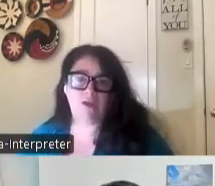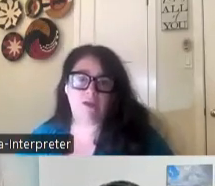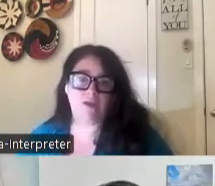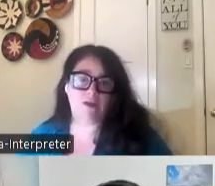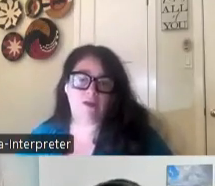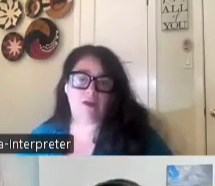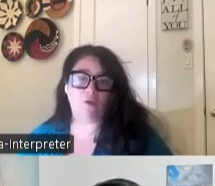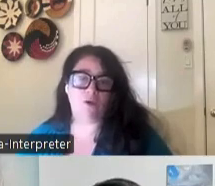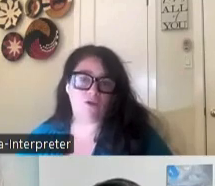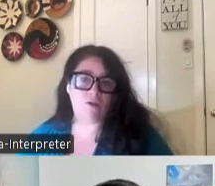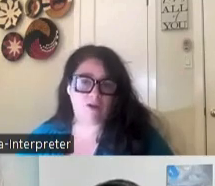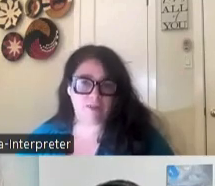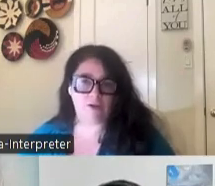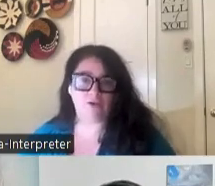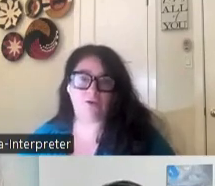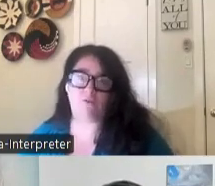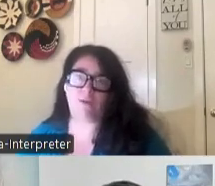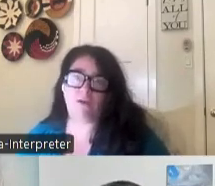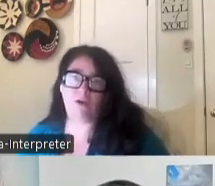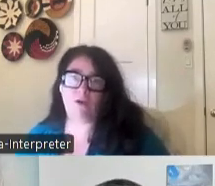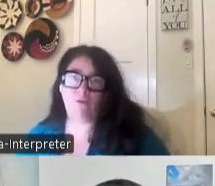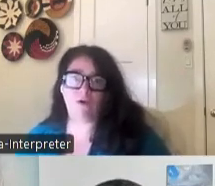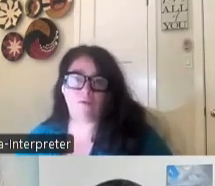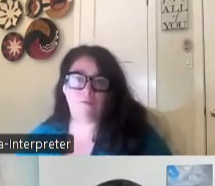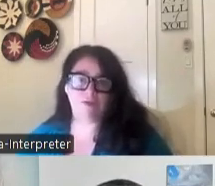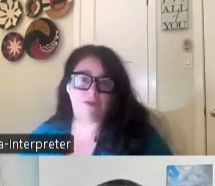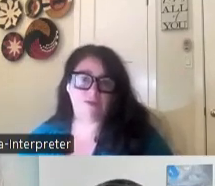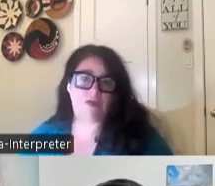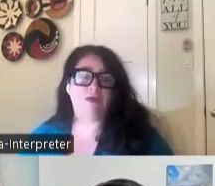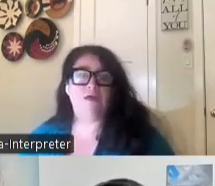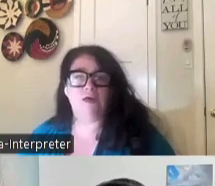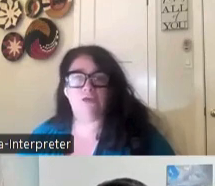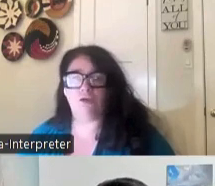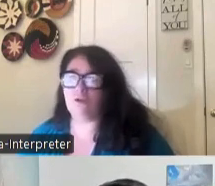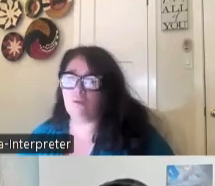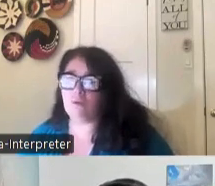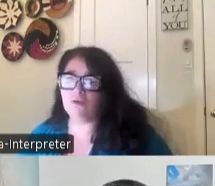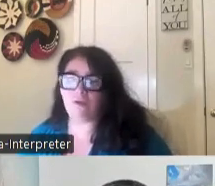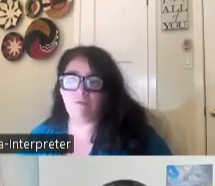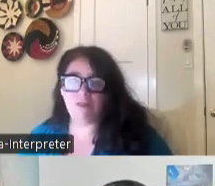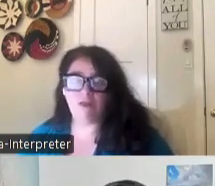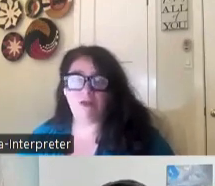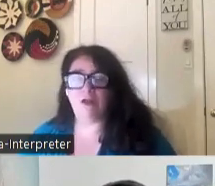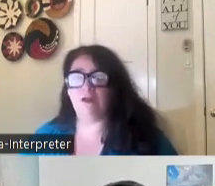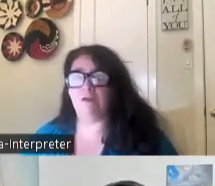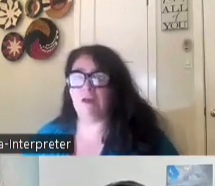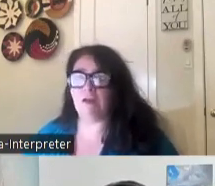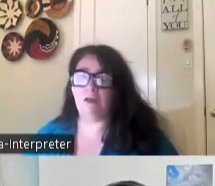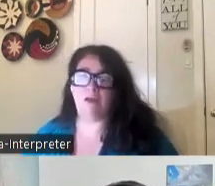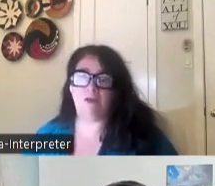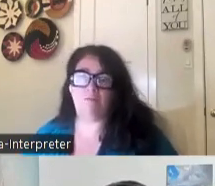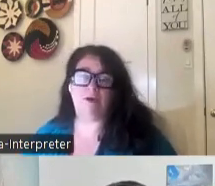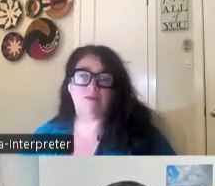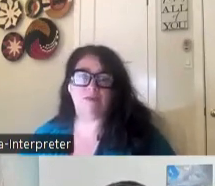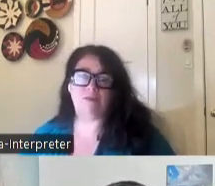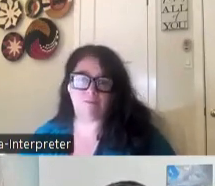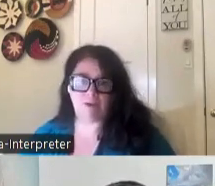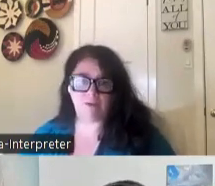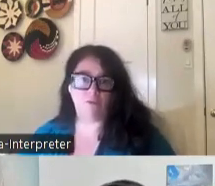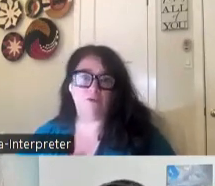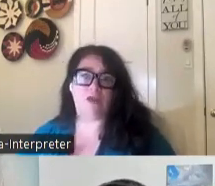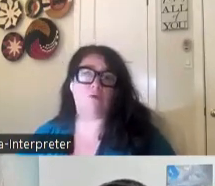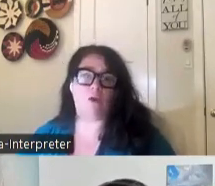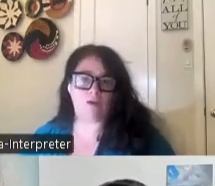for example. Those numbers are being measured on a multi-year basis, so we're not quite there yet at